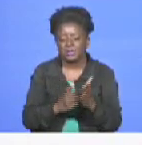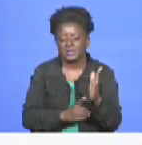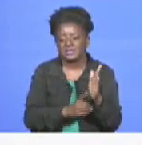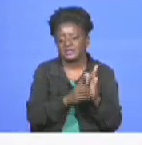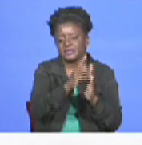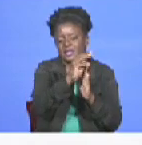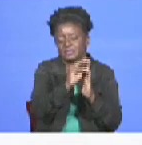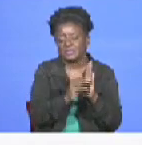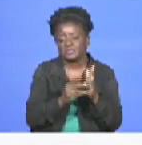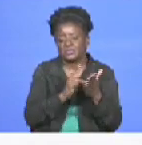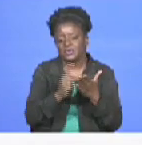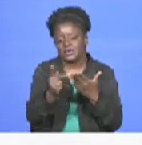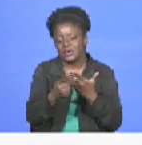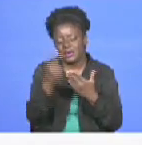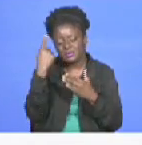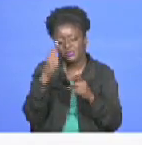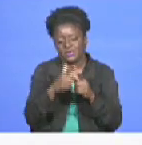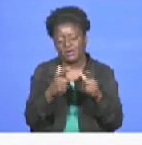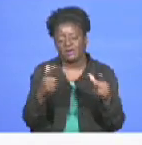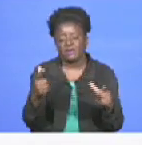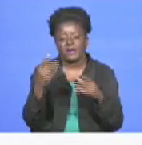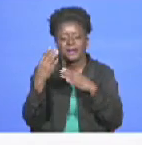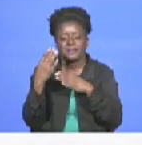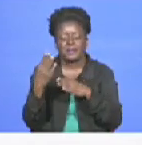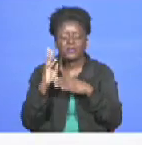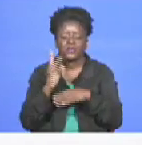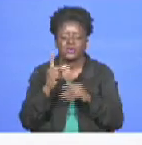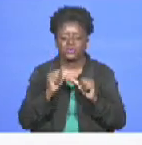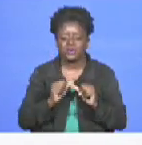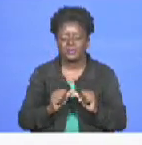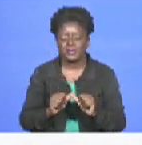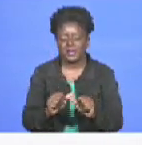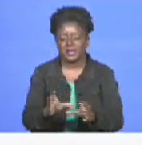Grand Bahama. We remain